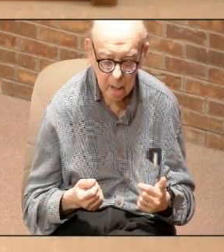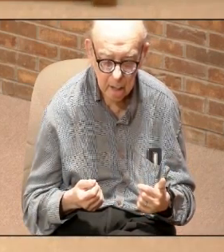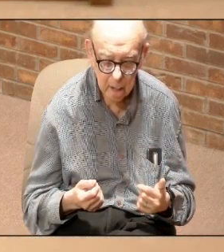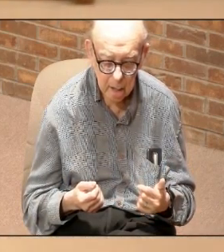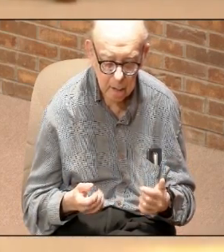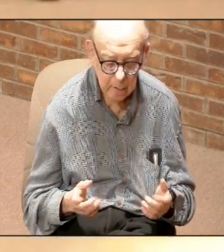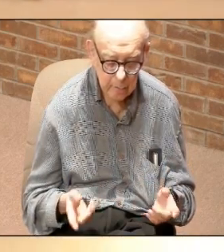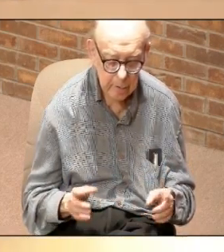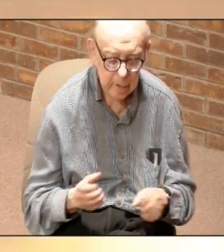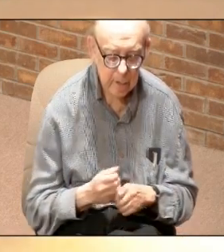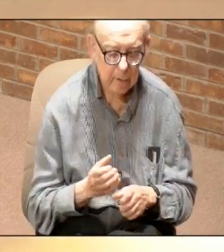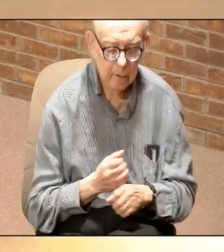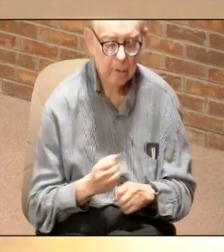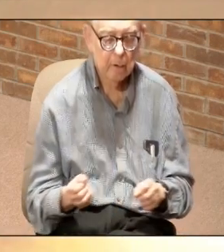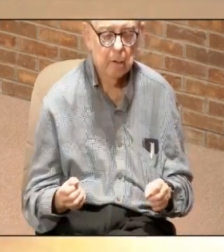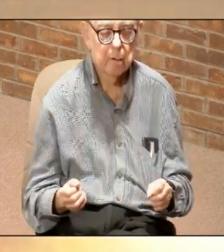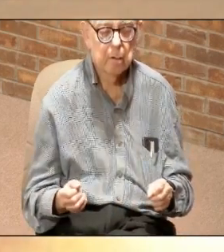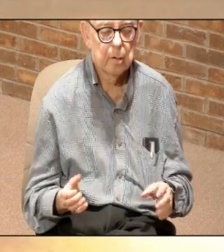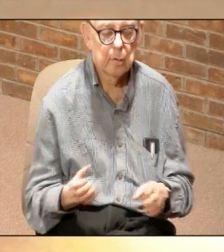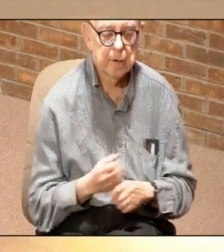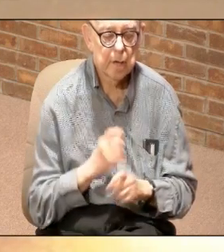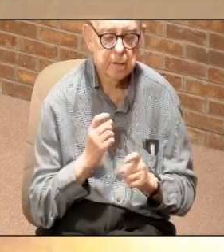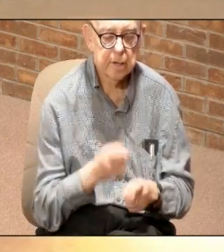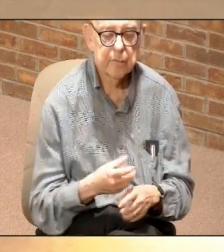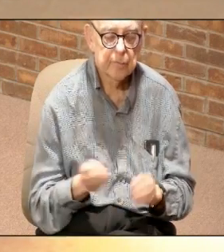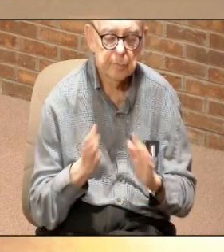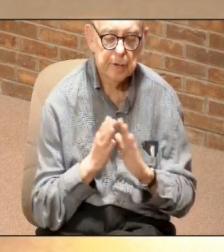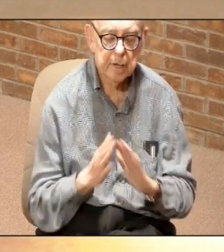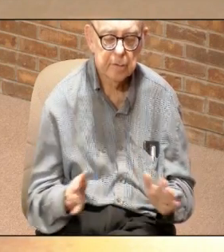When we got saved, we got the gift of peace.